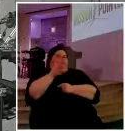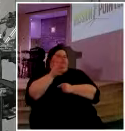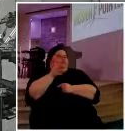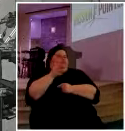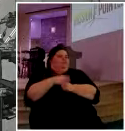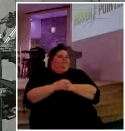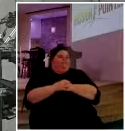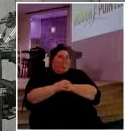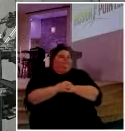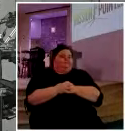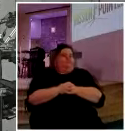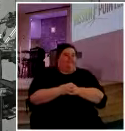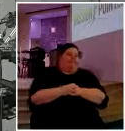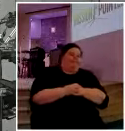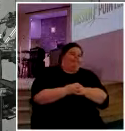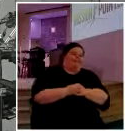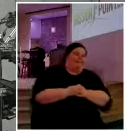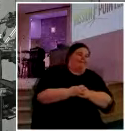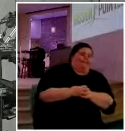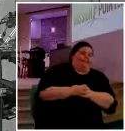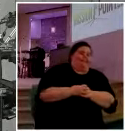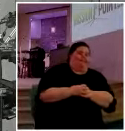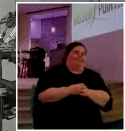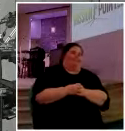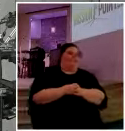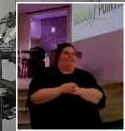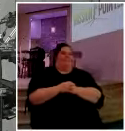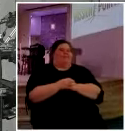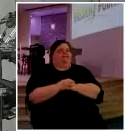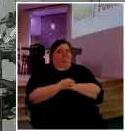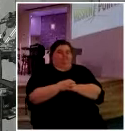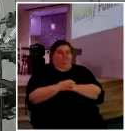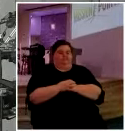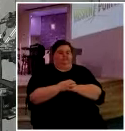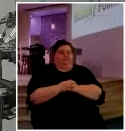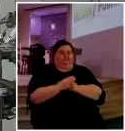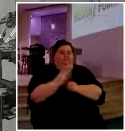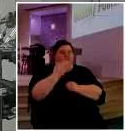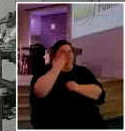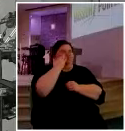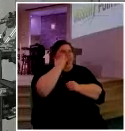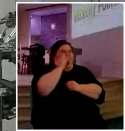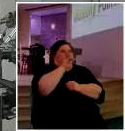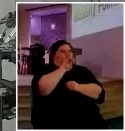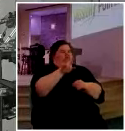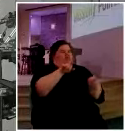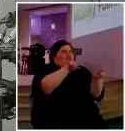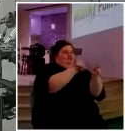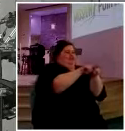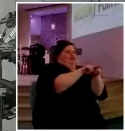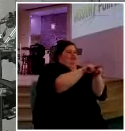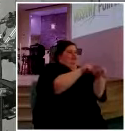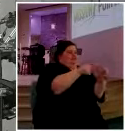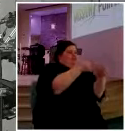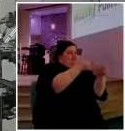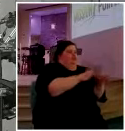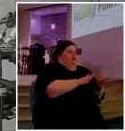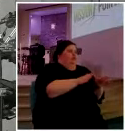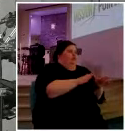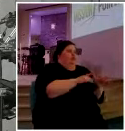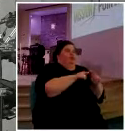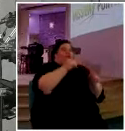you. Even though everybody fits into the same category of being a sinner, Jesus did it for